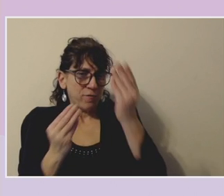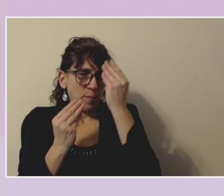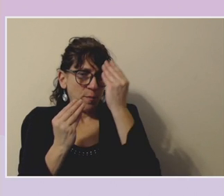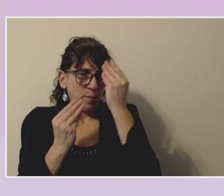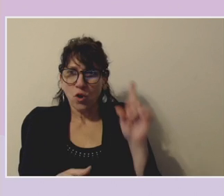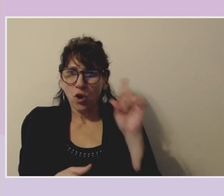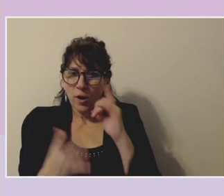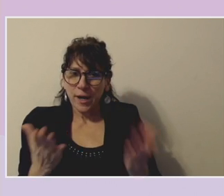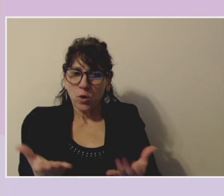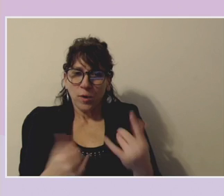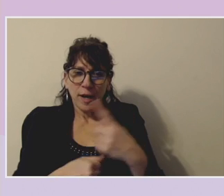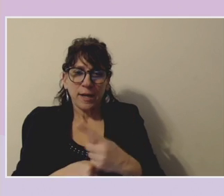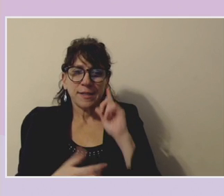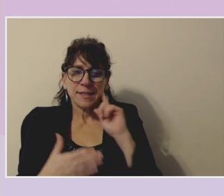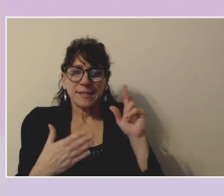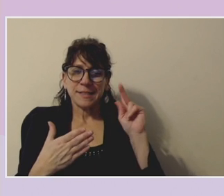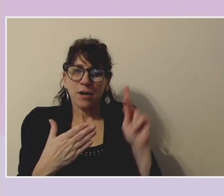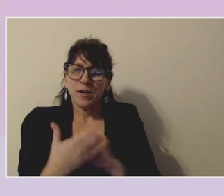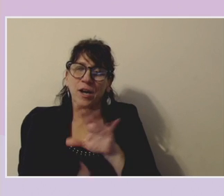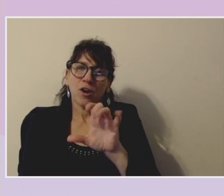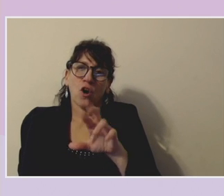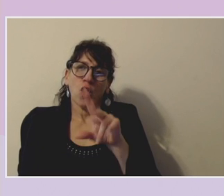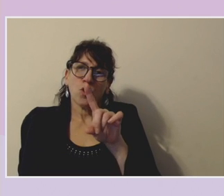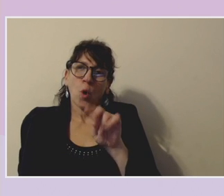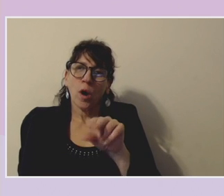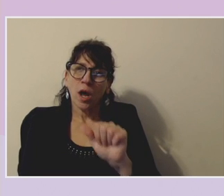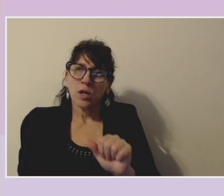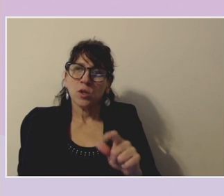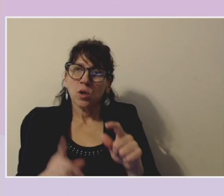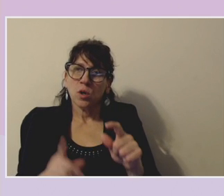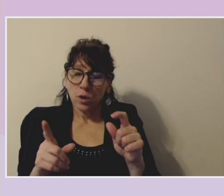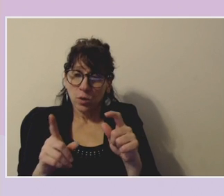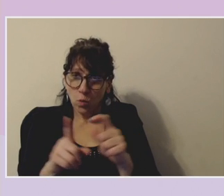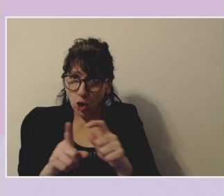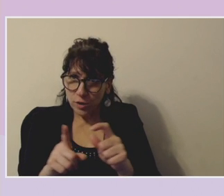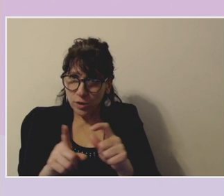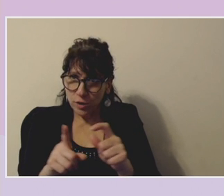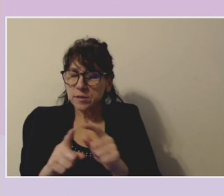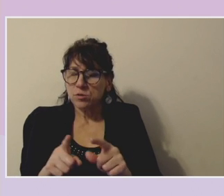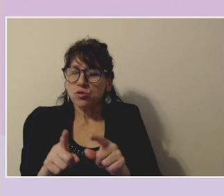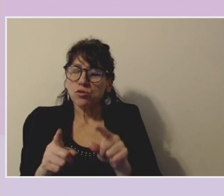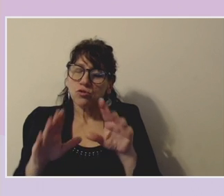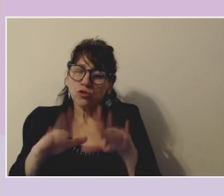mind. Children's lives are on the line. So use your